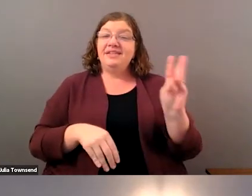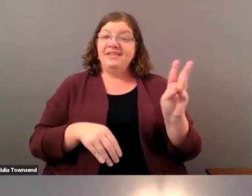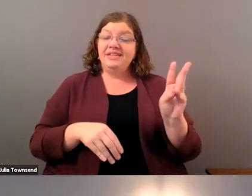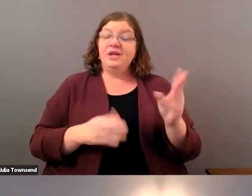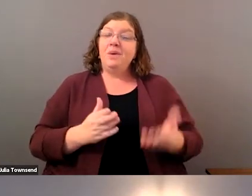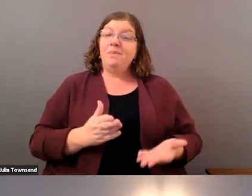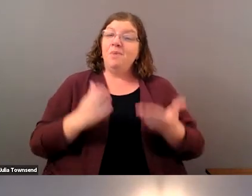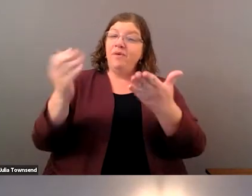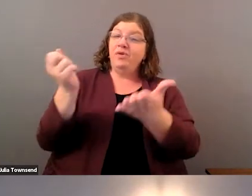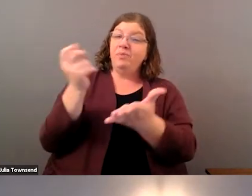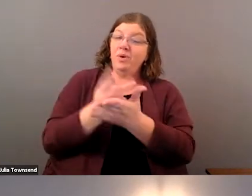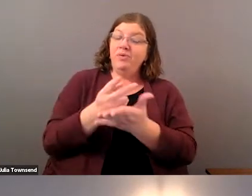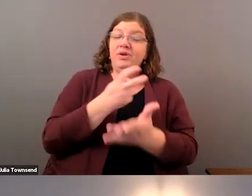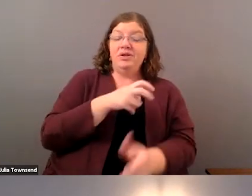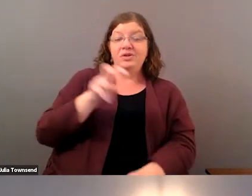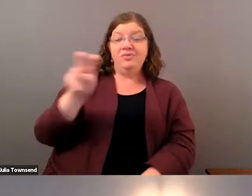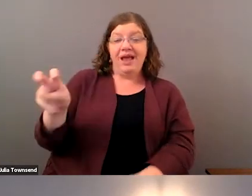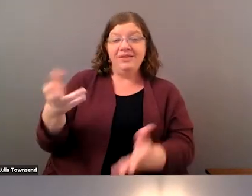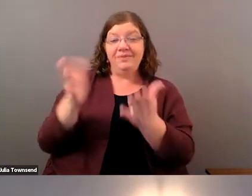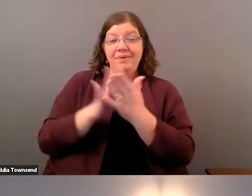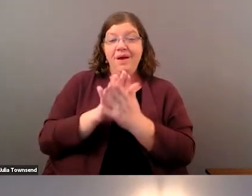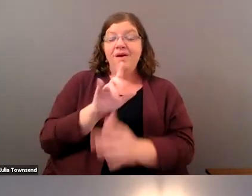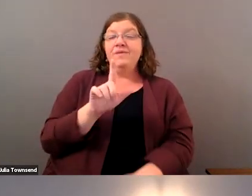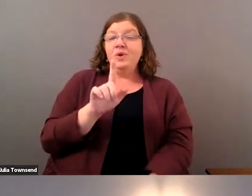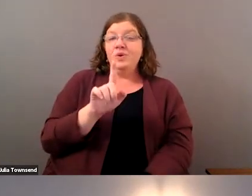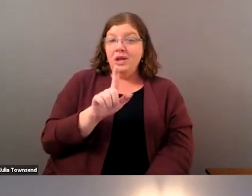of the interdistrict transfer appeal for